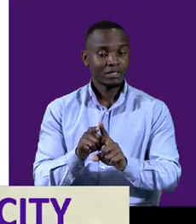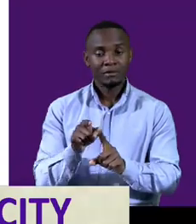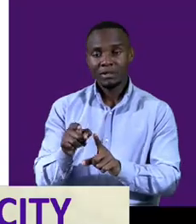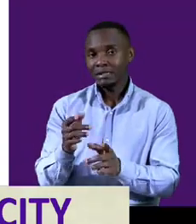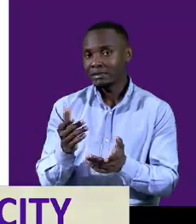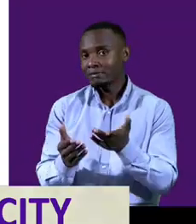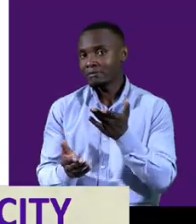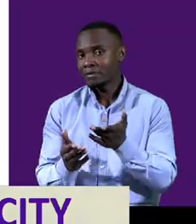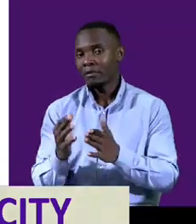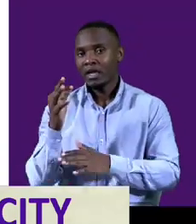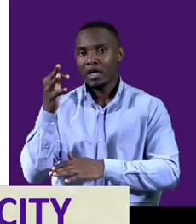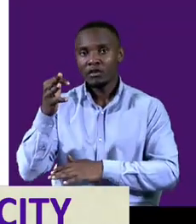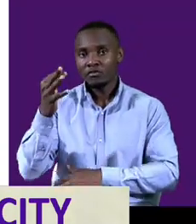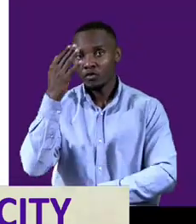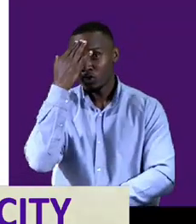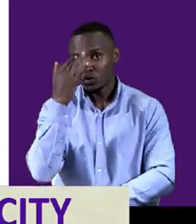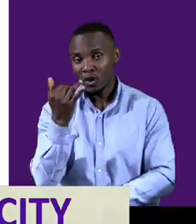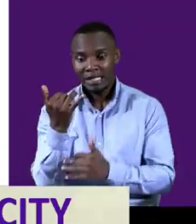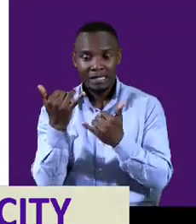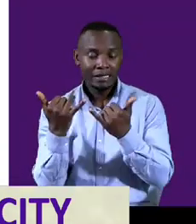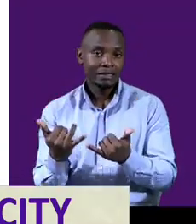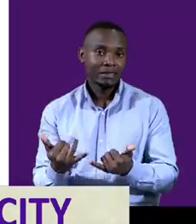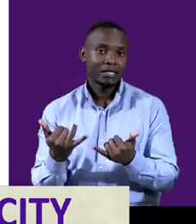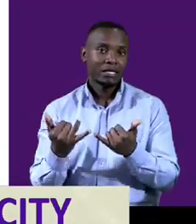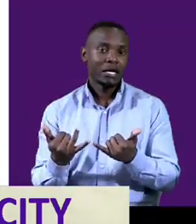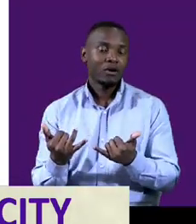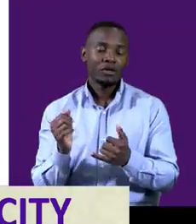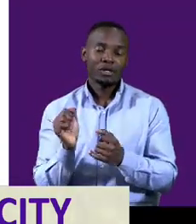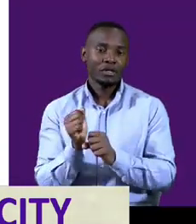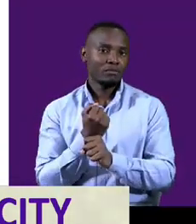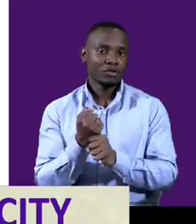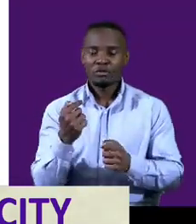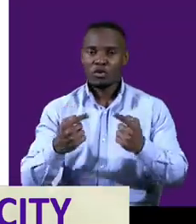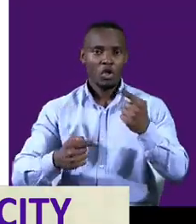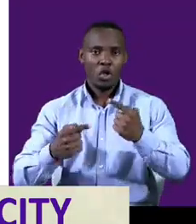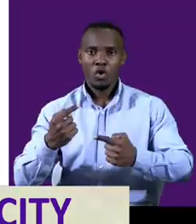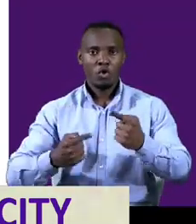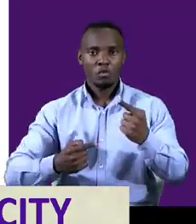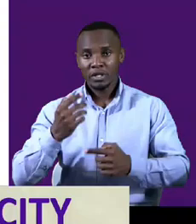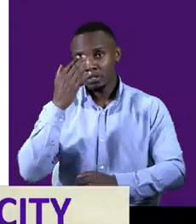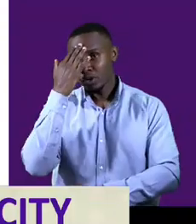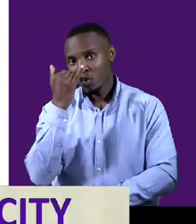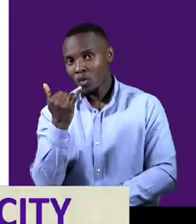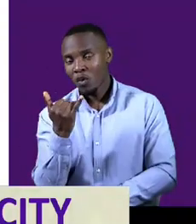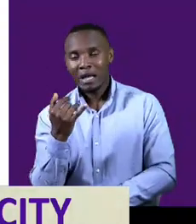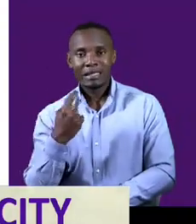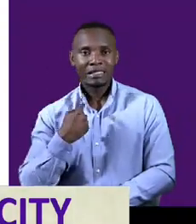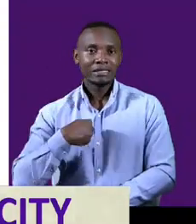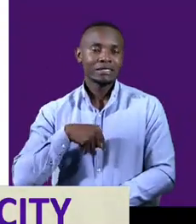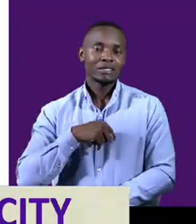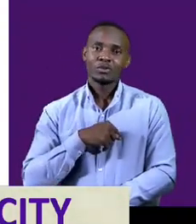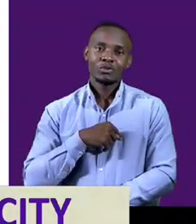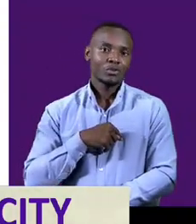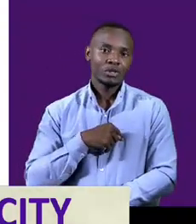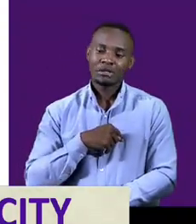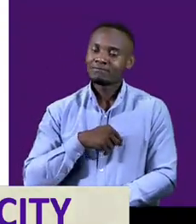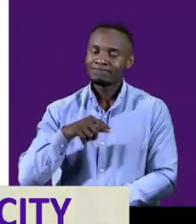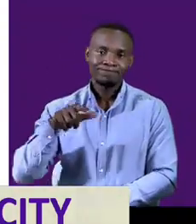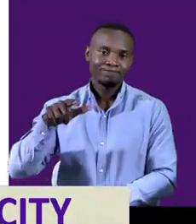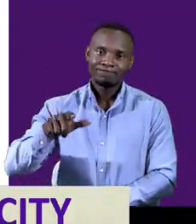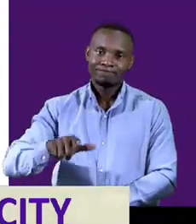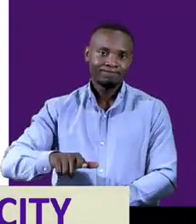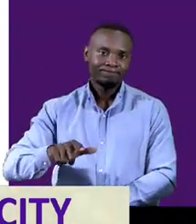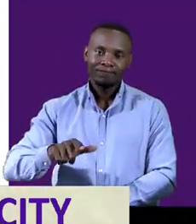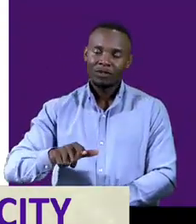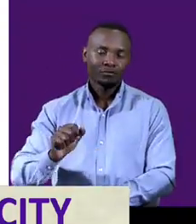by time because at this point we cannot compete. We are not eligible, or we are not in that position